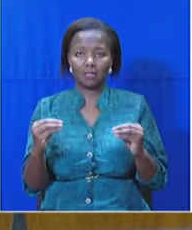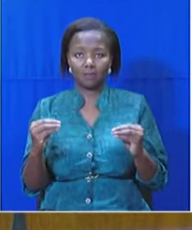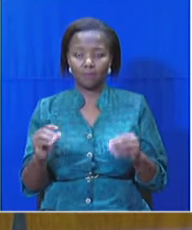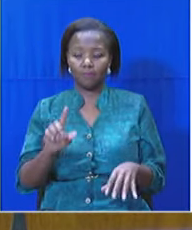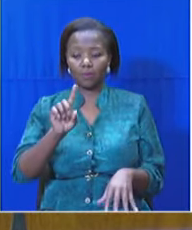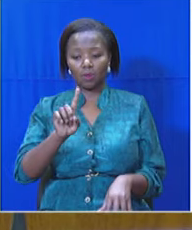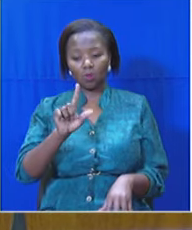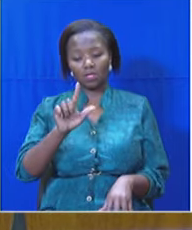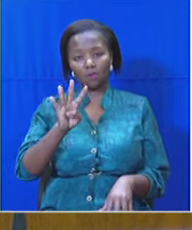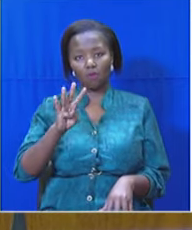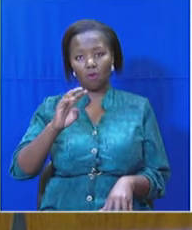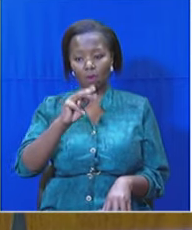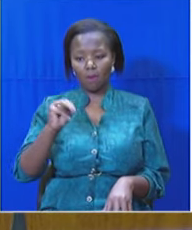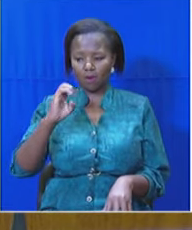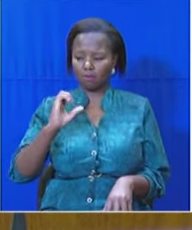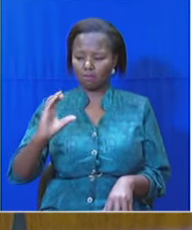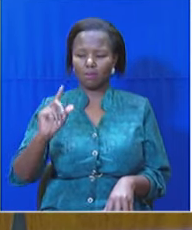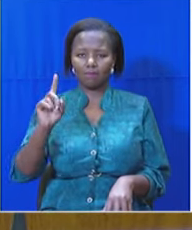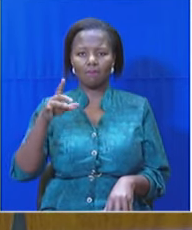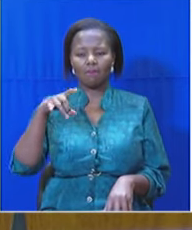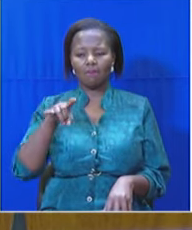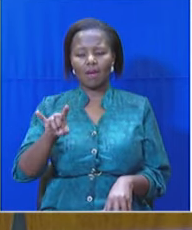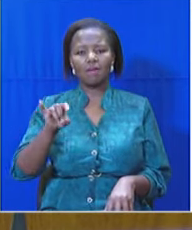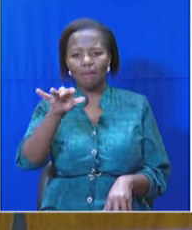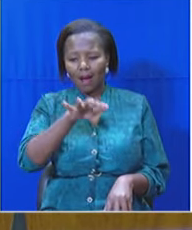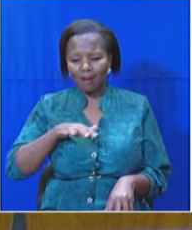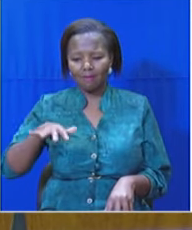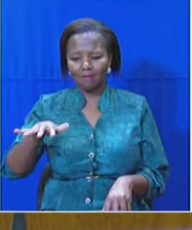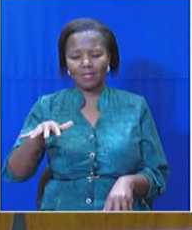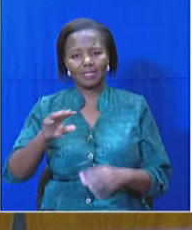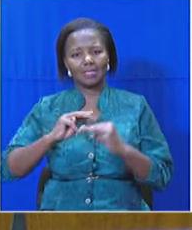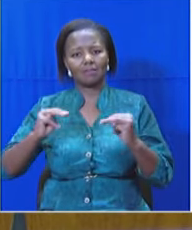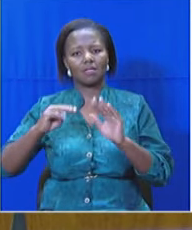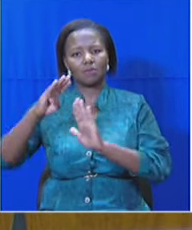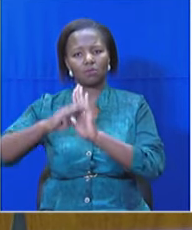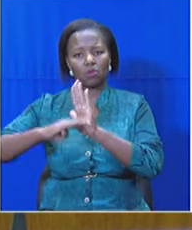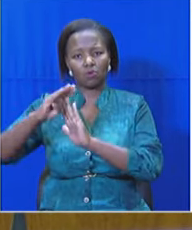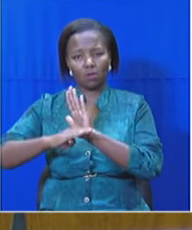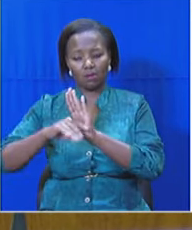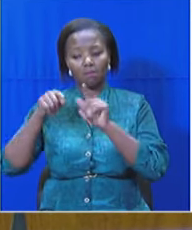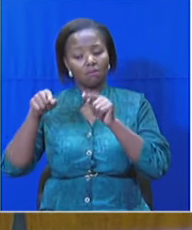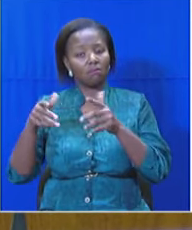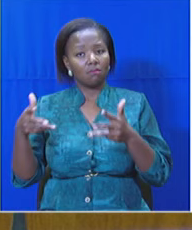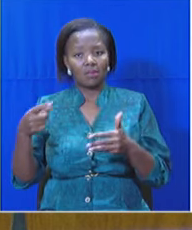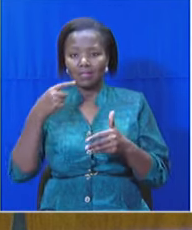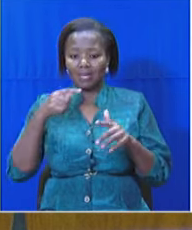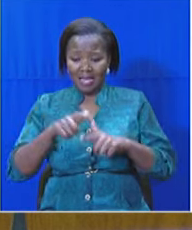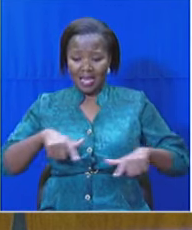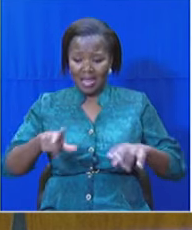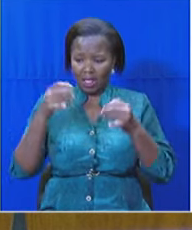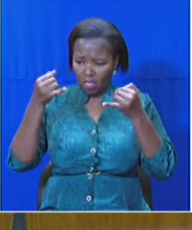health management program, which will focus on rehabilitation and of a degraded land to improve crop